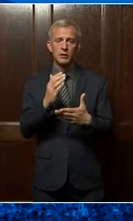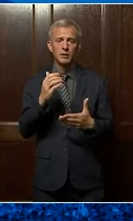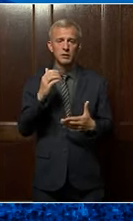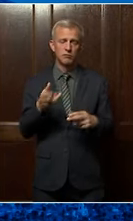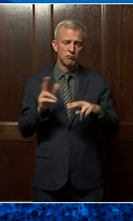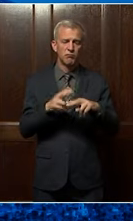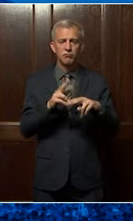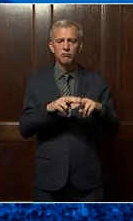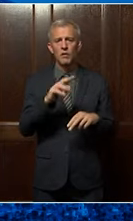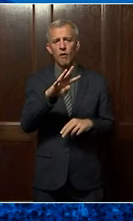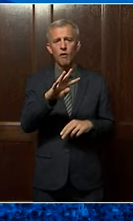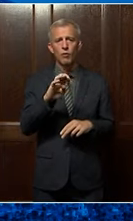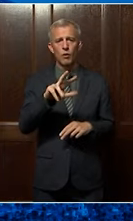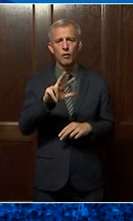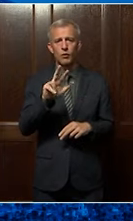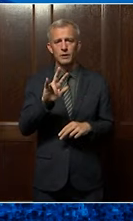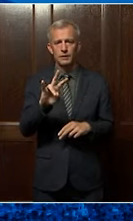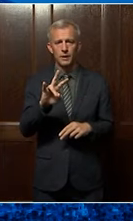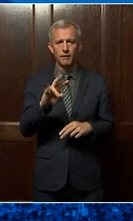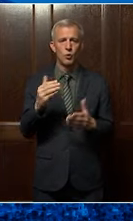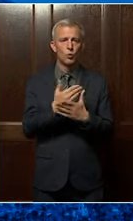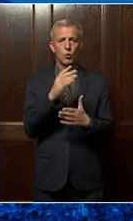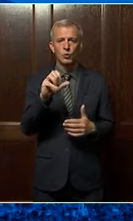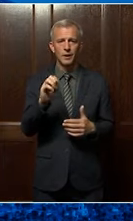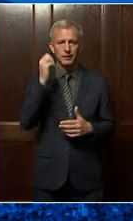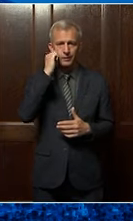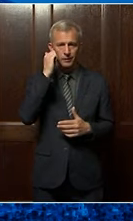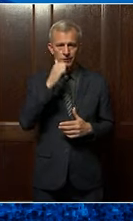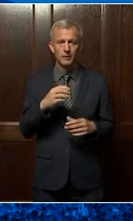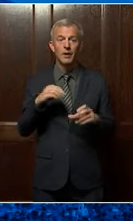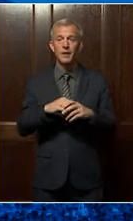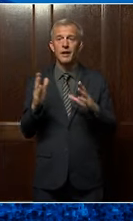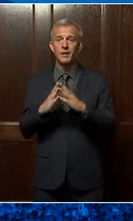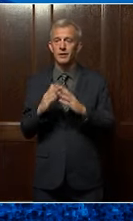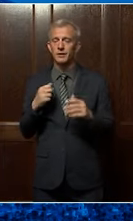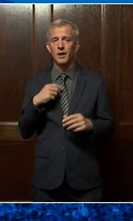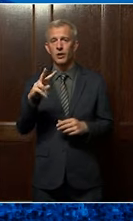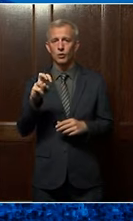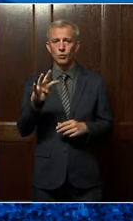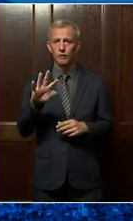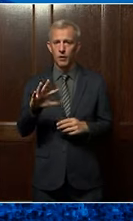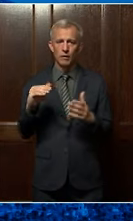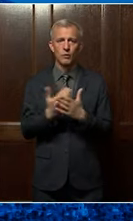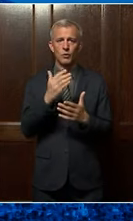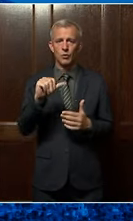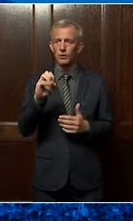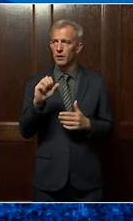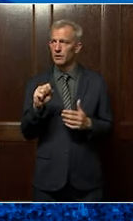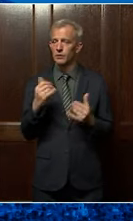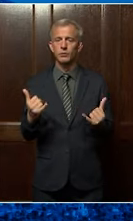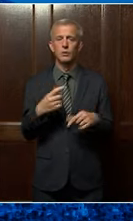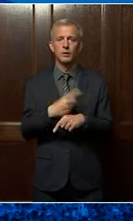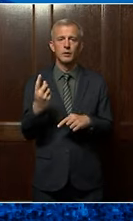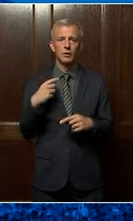of 437 new cases. In the city, there were 245 new cases today, bringing the total to